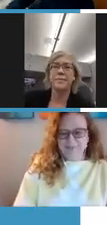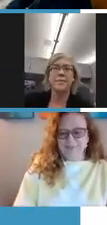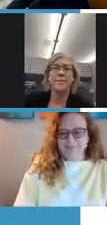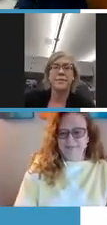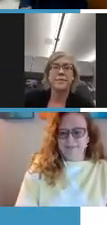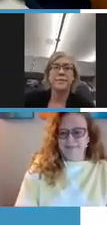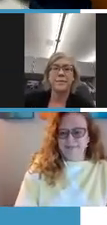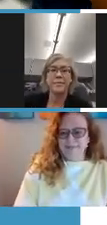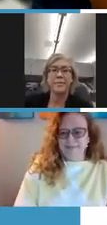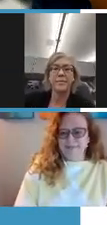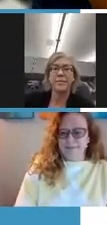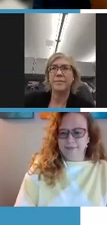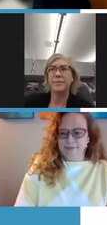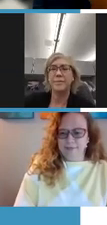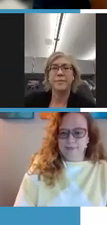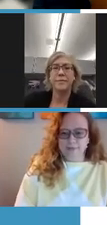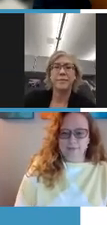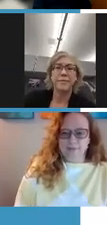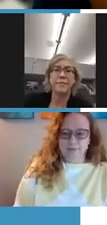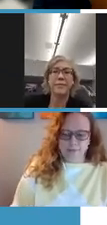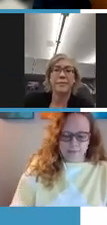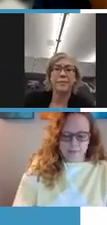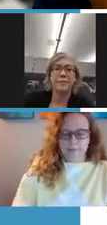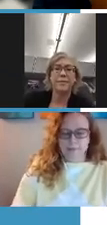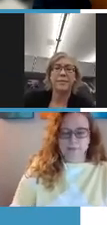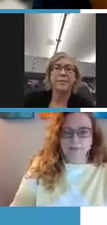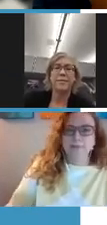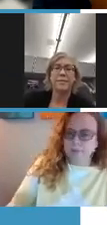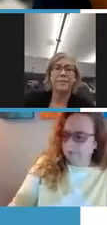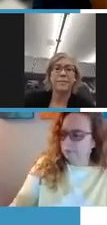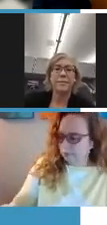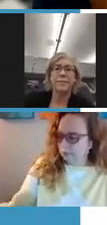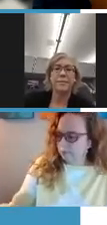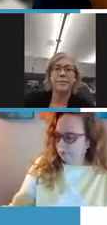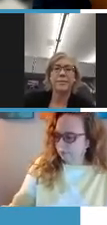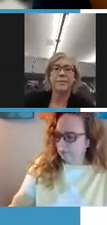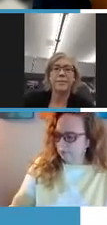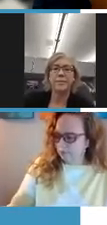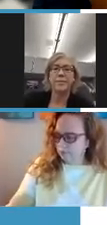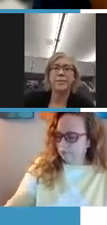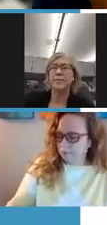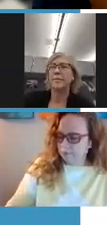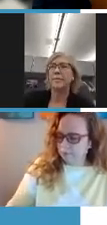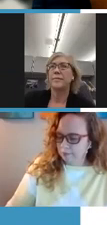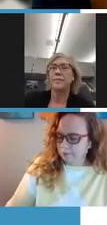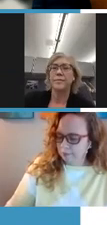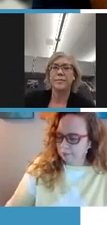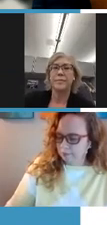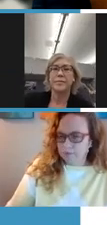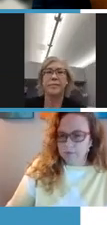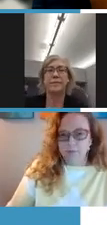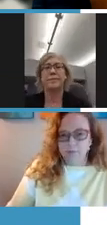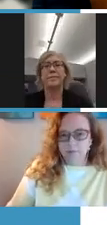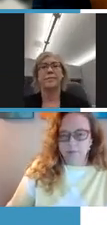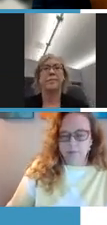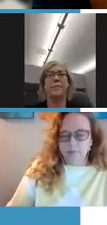last thing I wanted to add, Heather, is that I know we didn't mention it today, but we also have a lot of programs that help